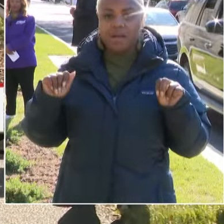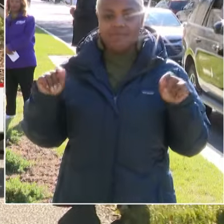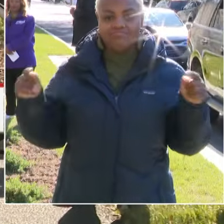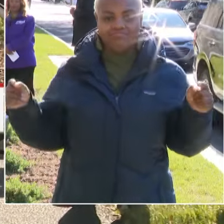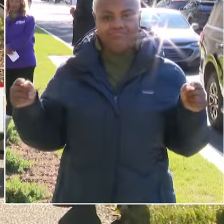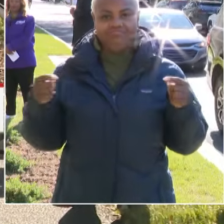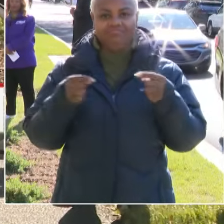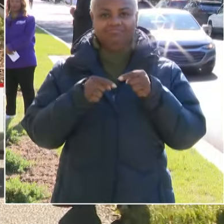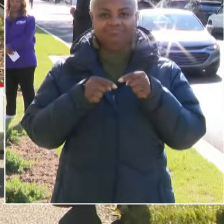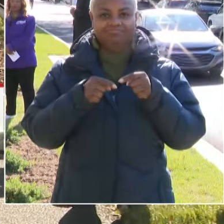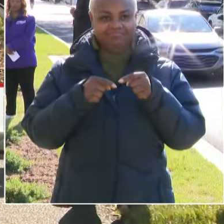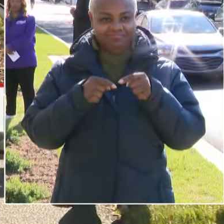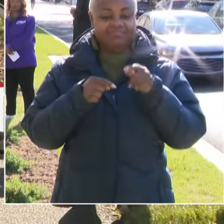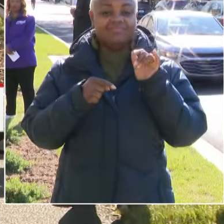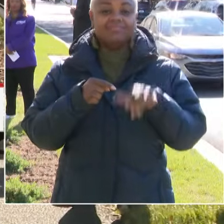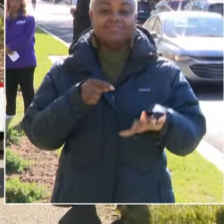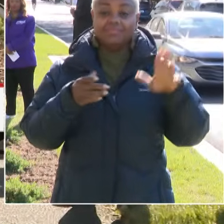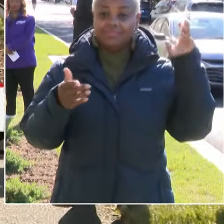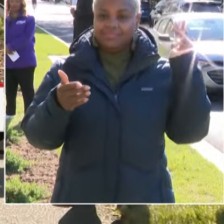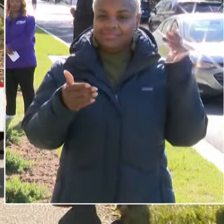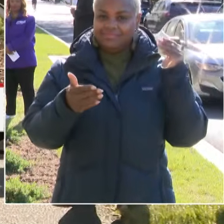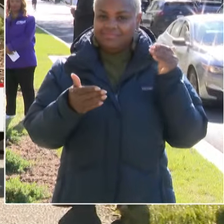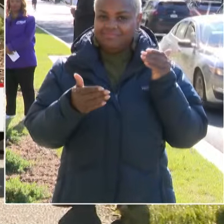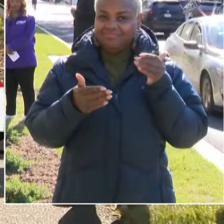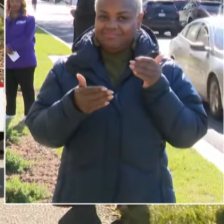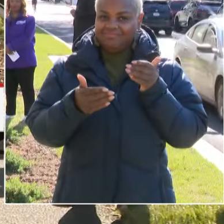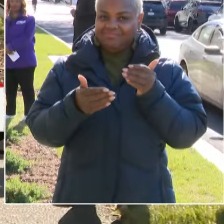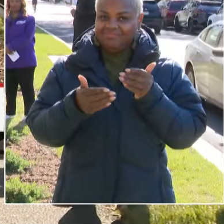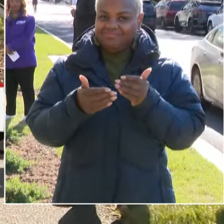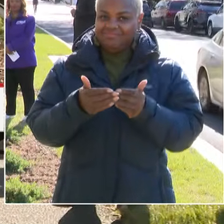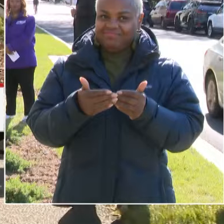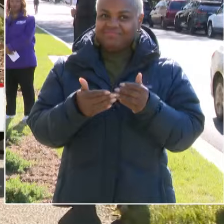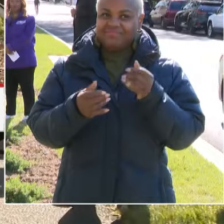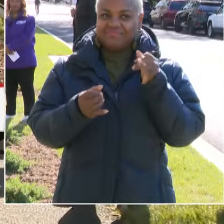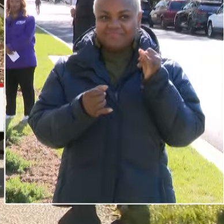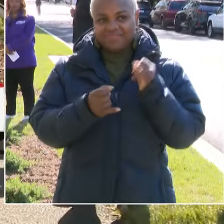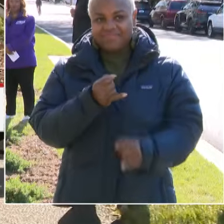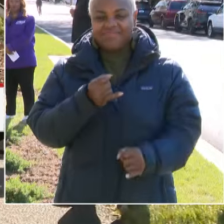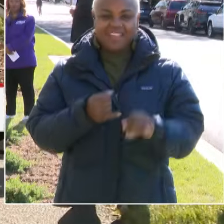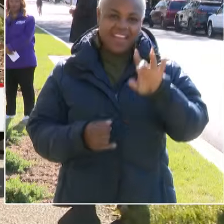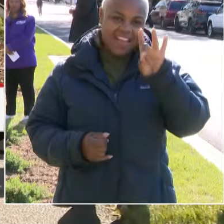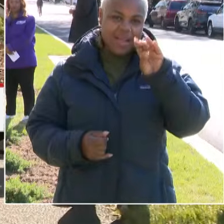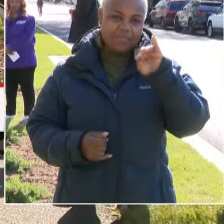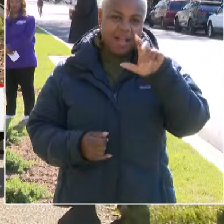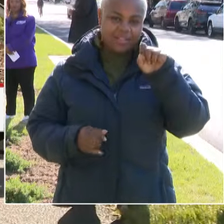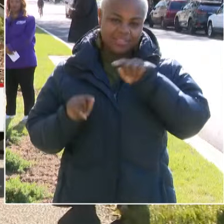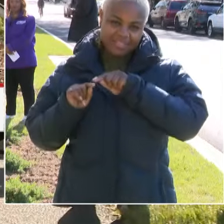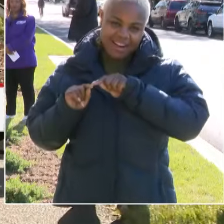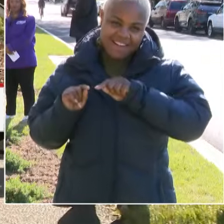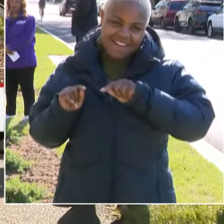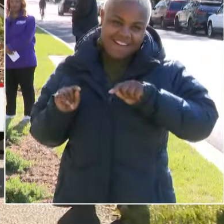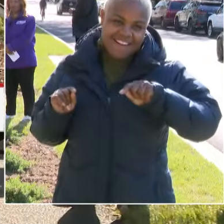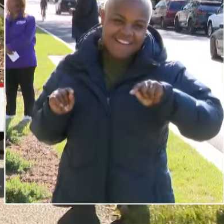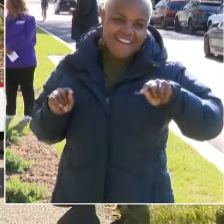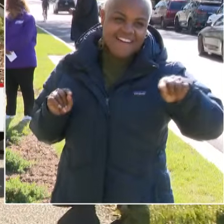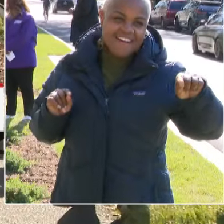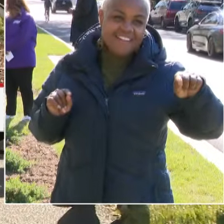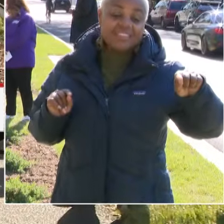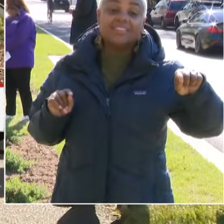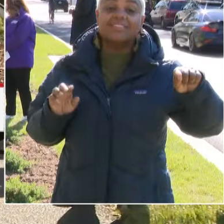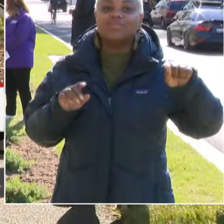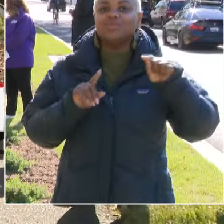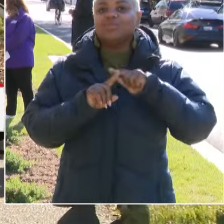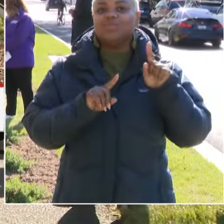one step closer to completing the full 8-mile trail that will stretch all the way from Union Station to